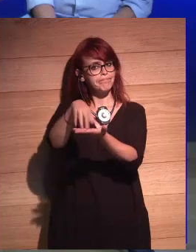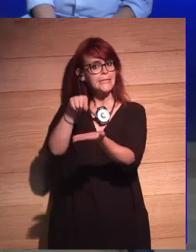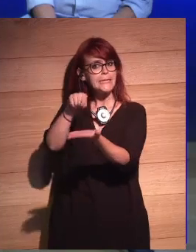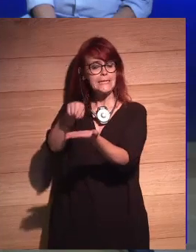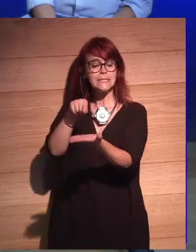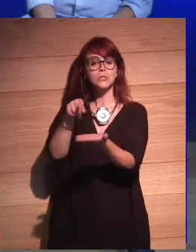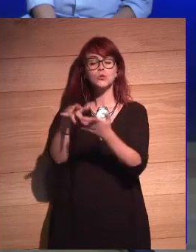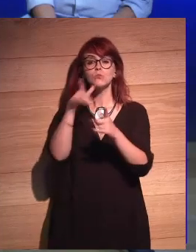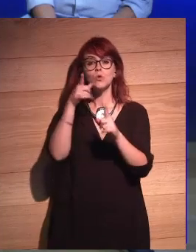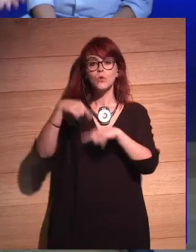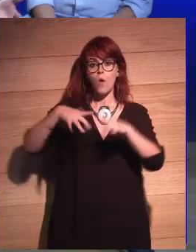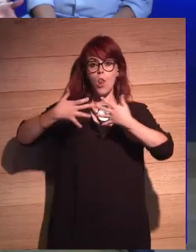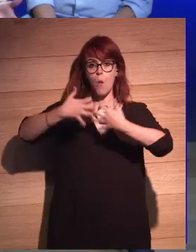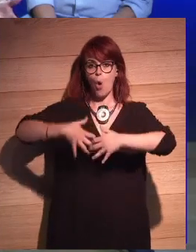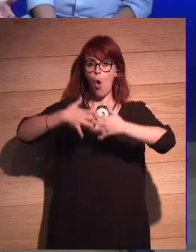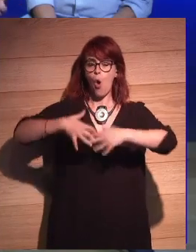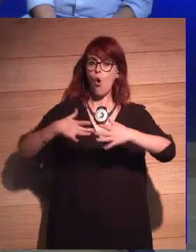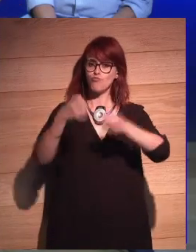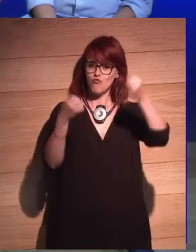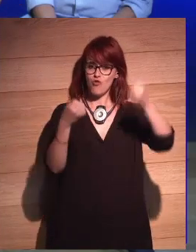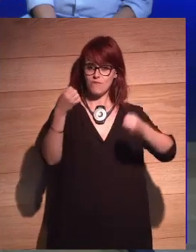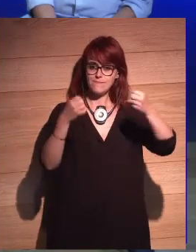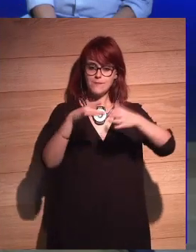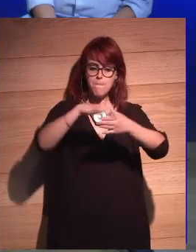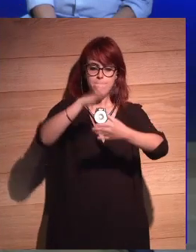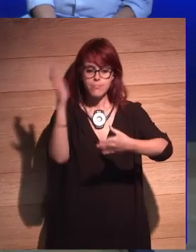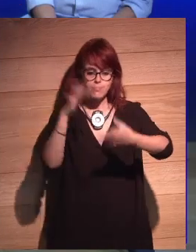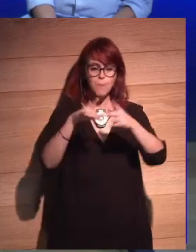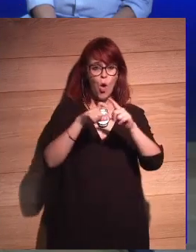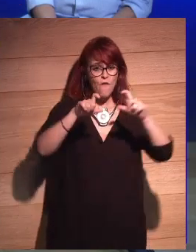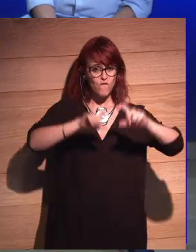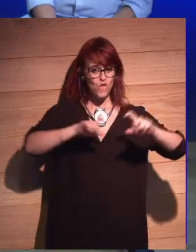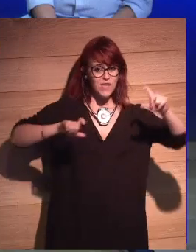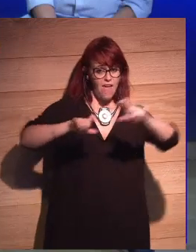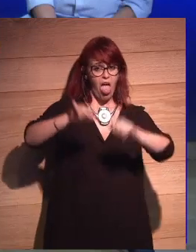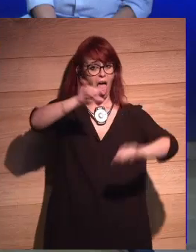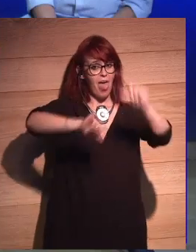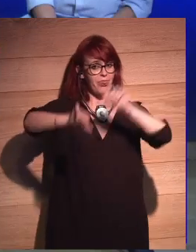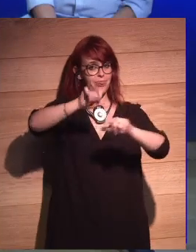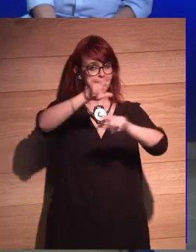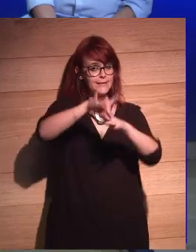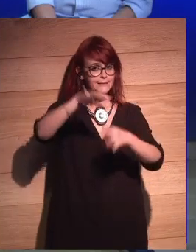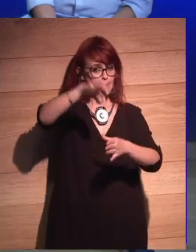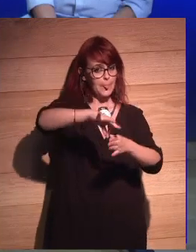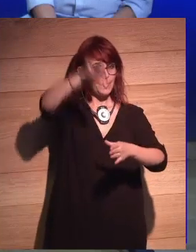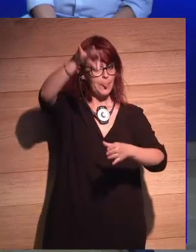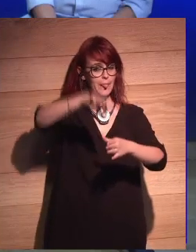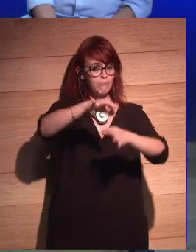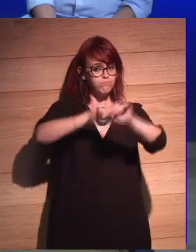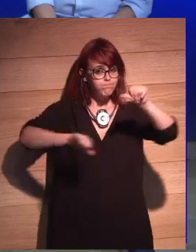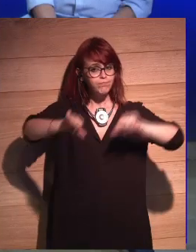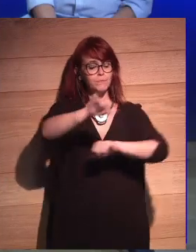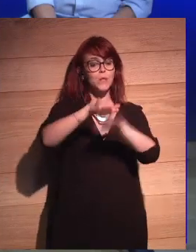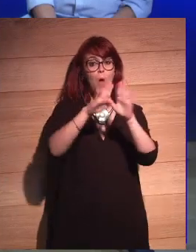many years ago at high school, where we opened a car's engine. We changed the oil. We changed the different parts